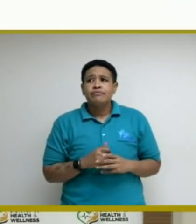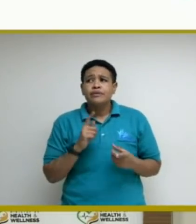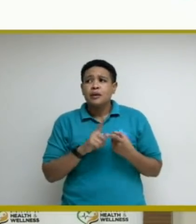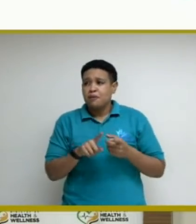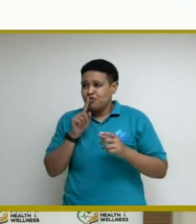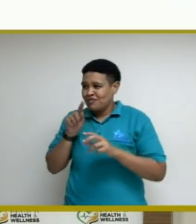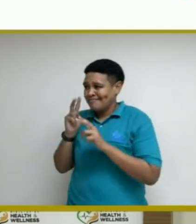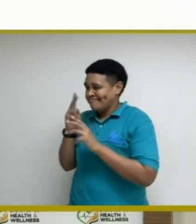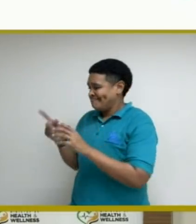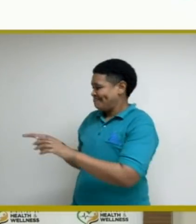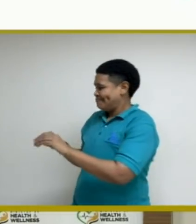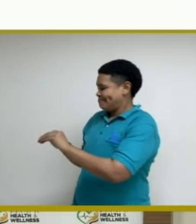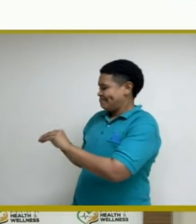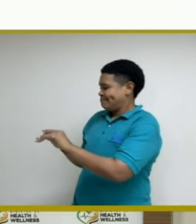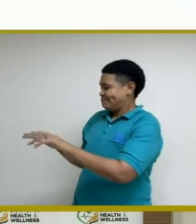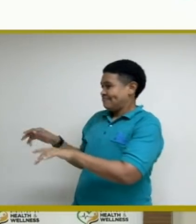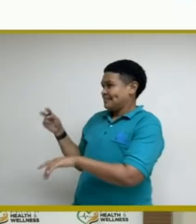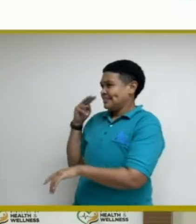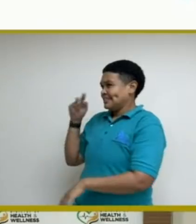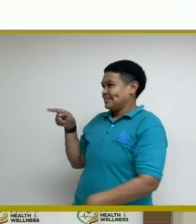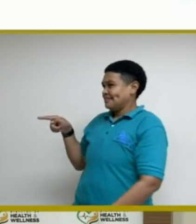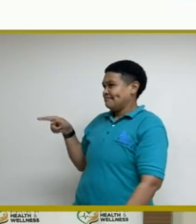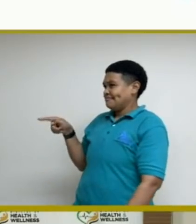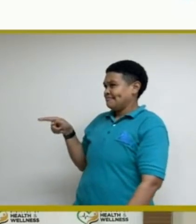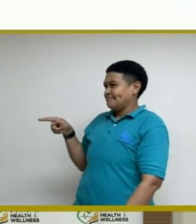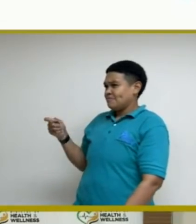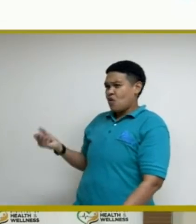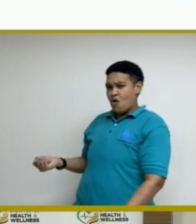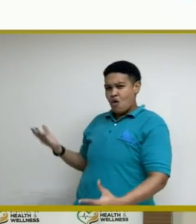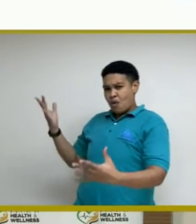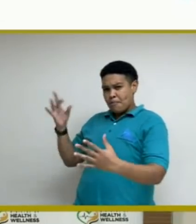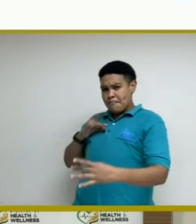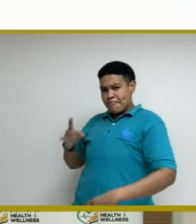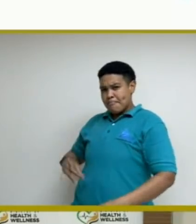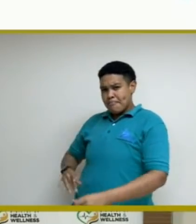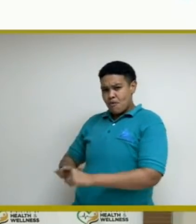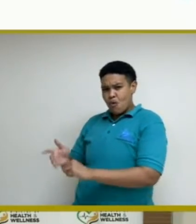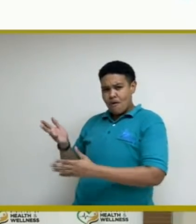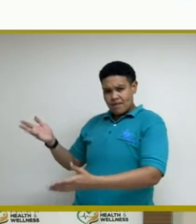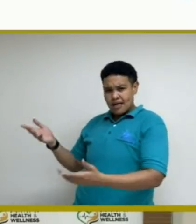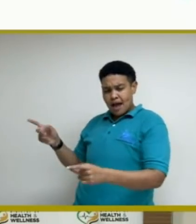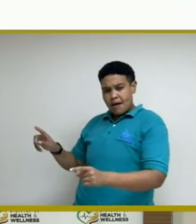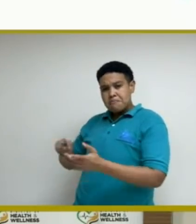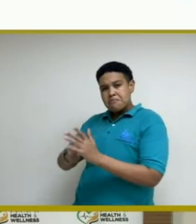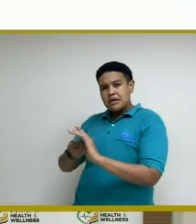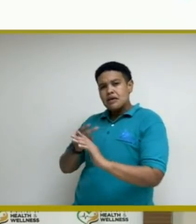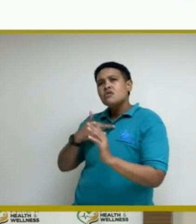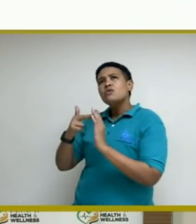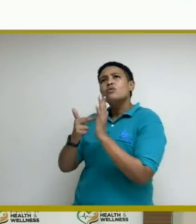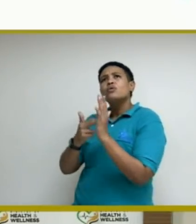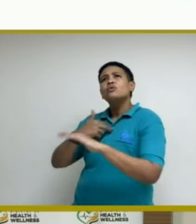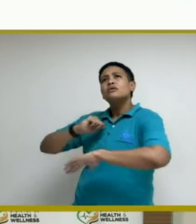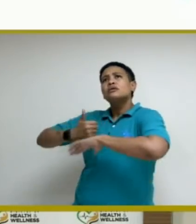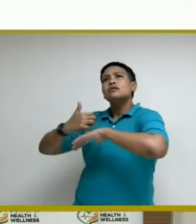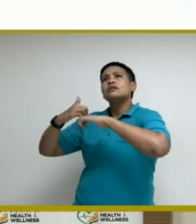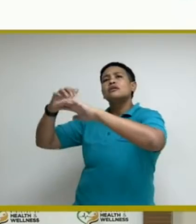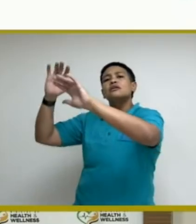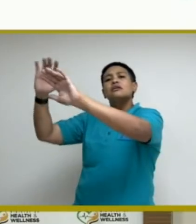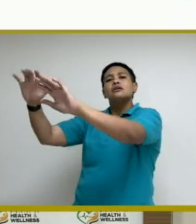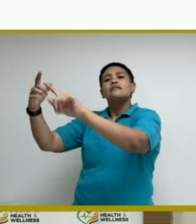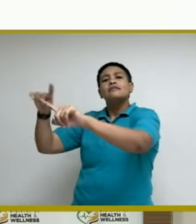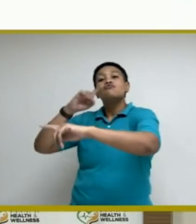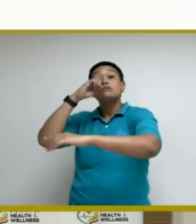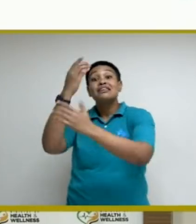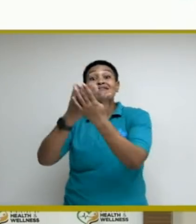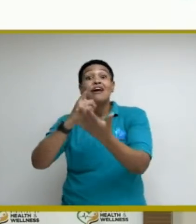in the number of cases that we are seeing. So it means that the measures that we have in place are in